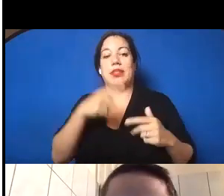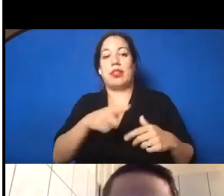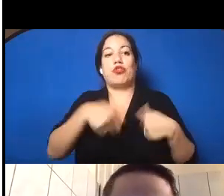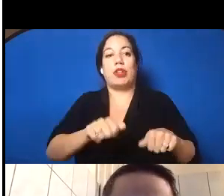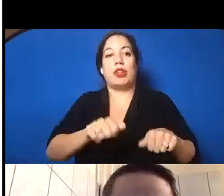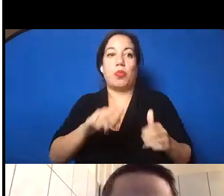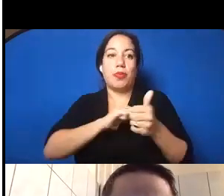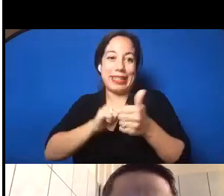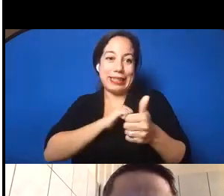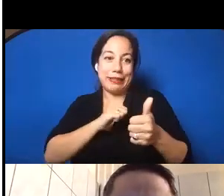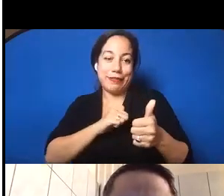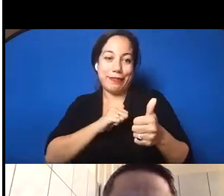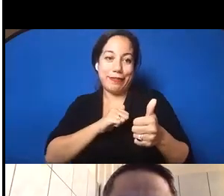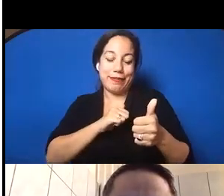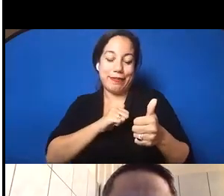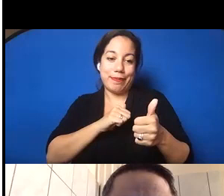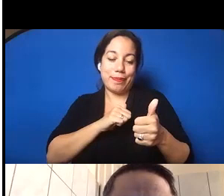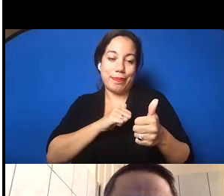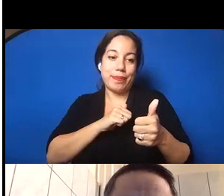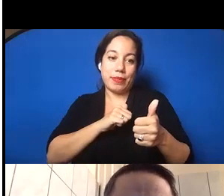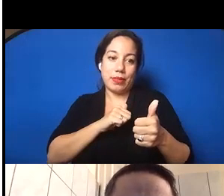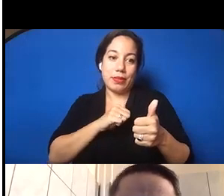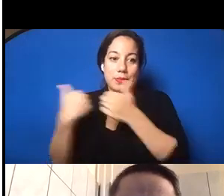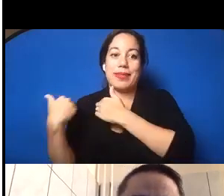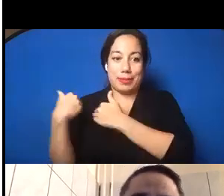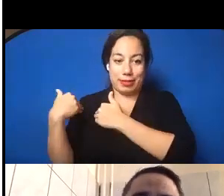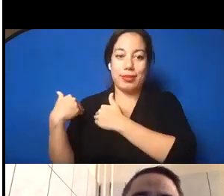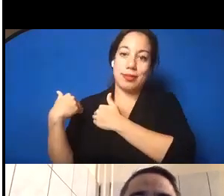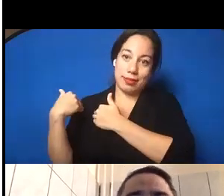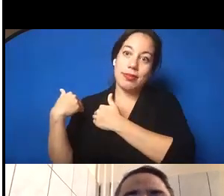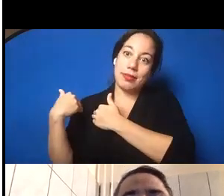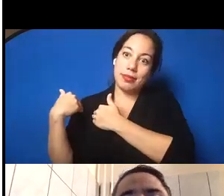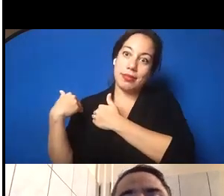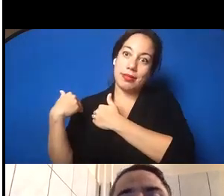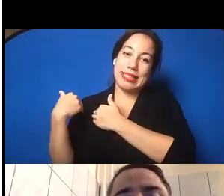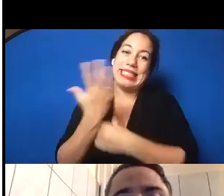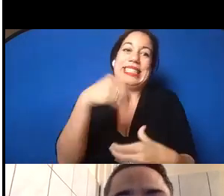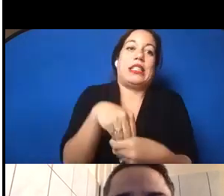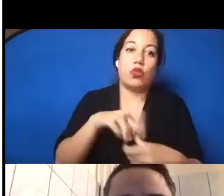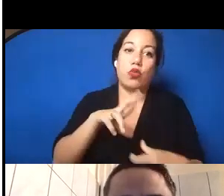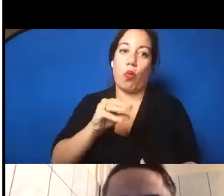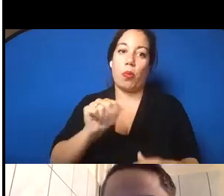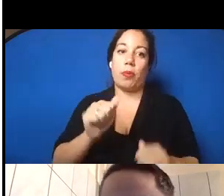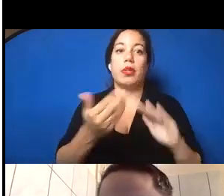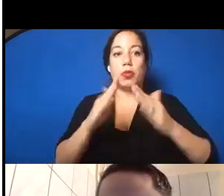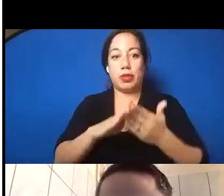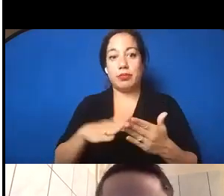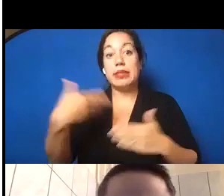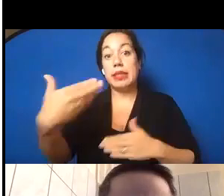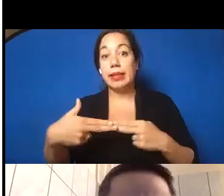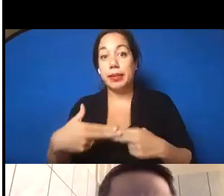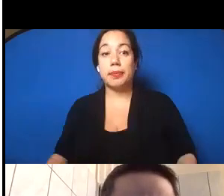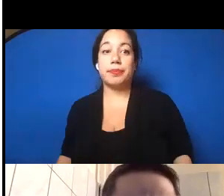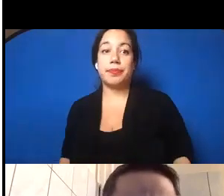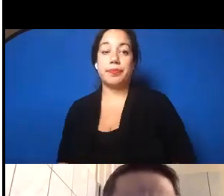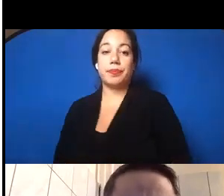that they are supposed to do in the Roma communities. Next slide, please.